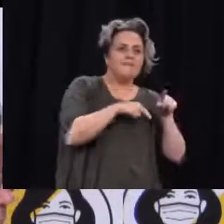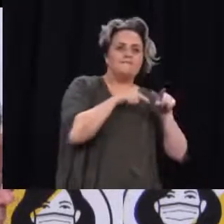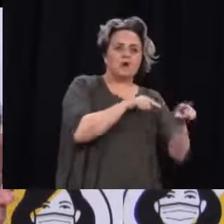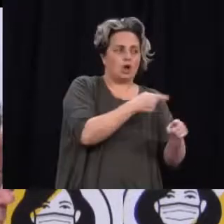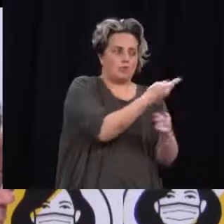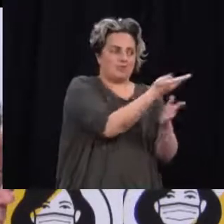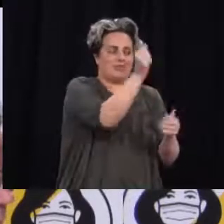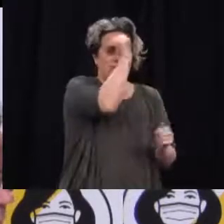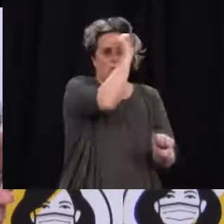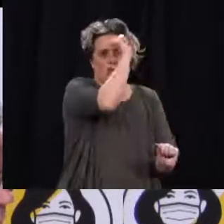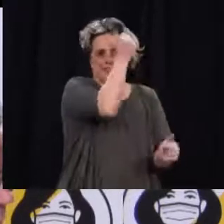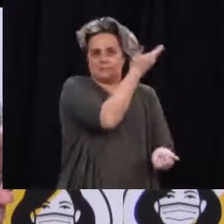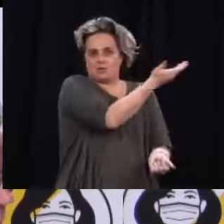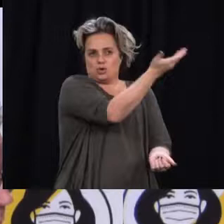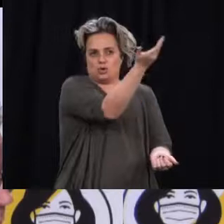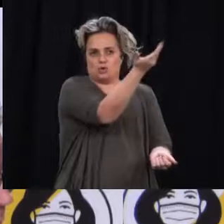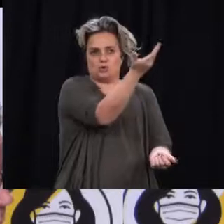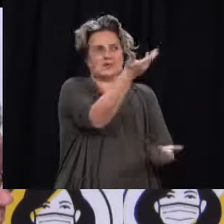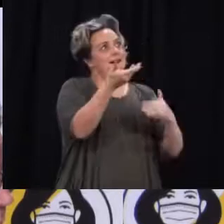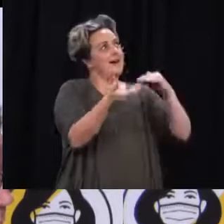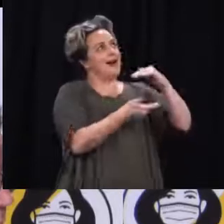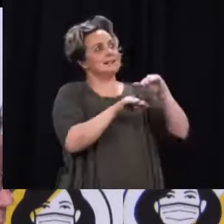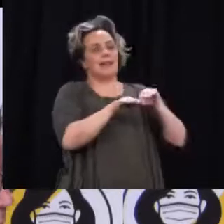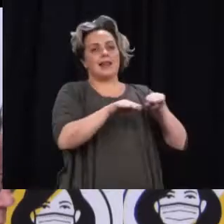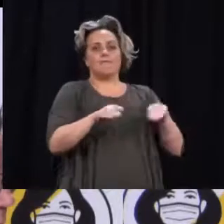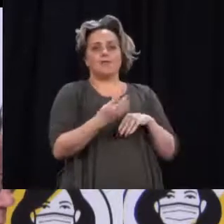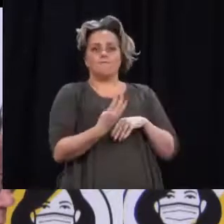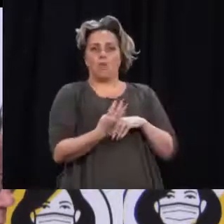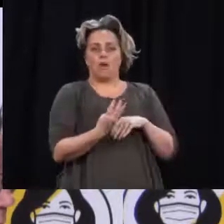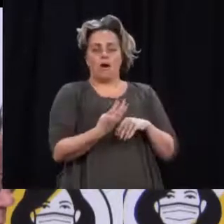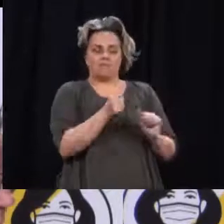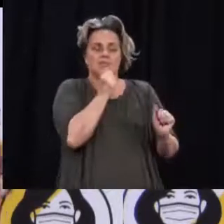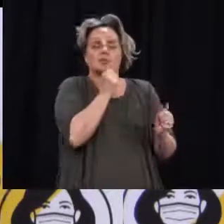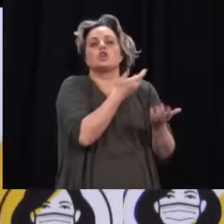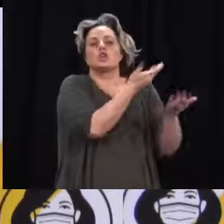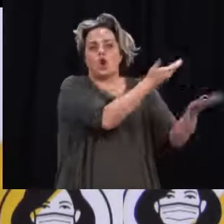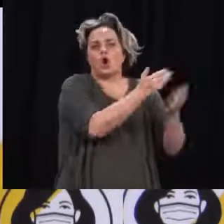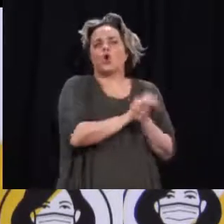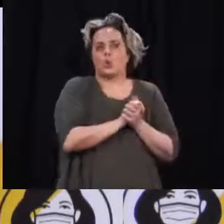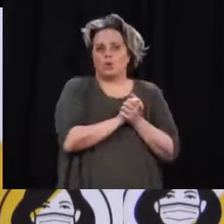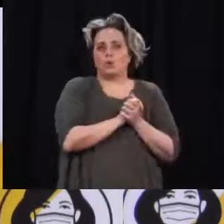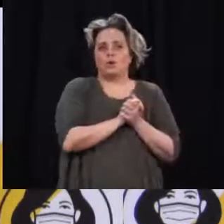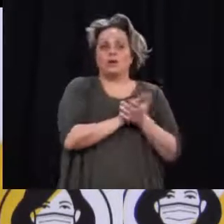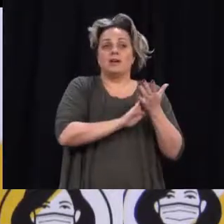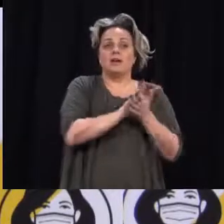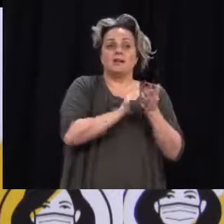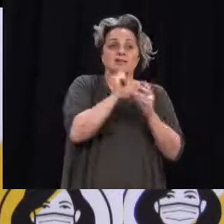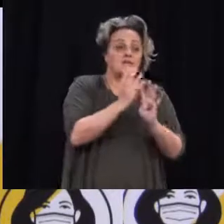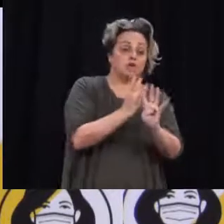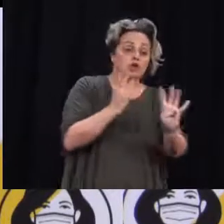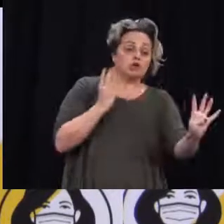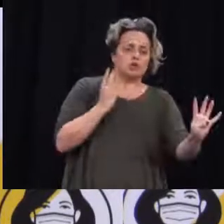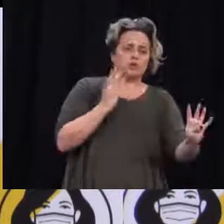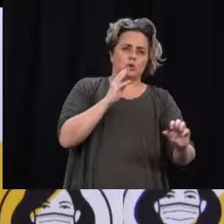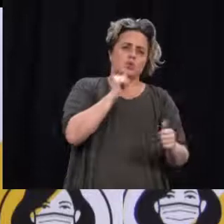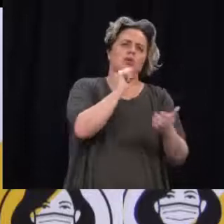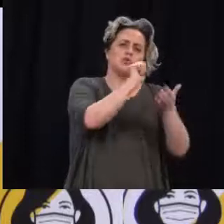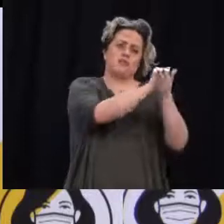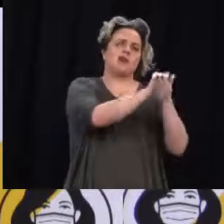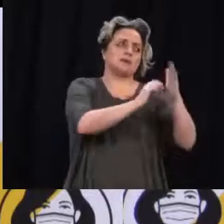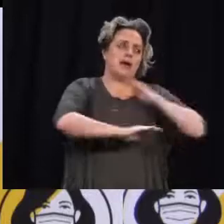needed under Alert Level 4, and indeed to prevent any potential that people would be infected while waiting for their vaccination. Claire.